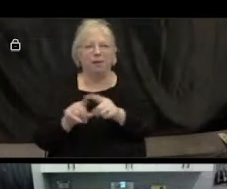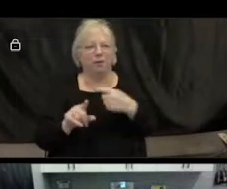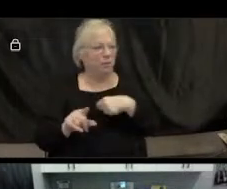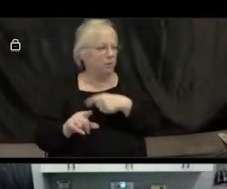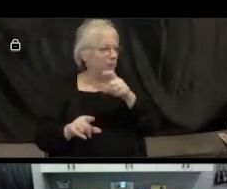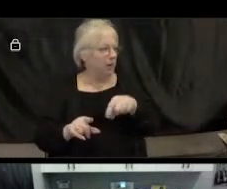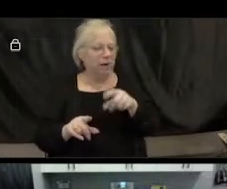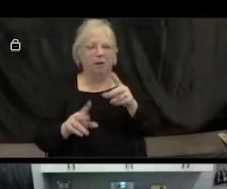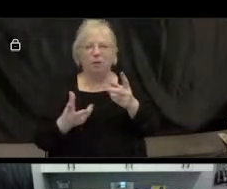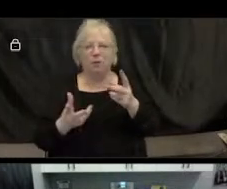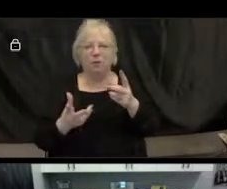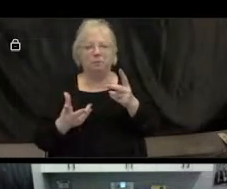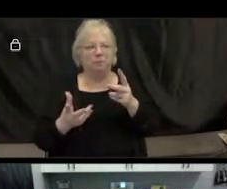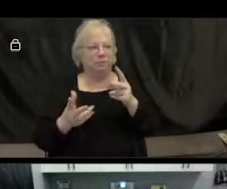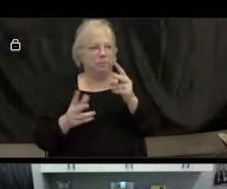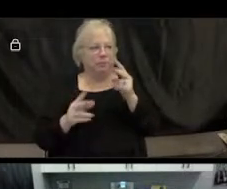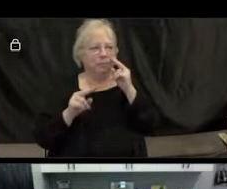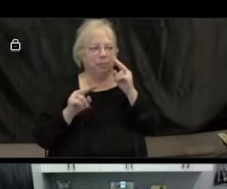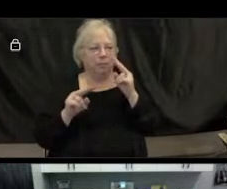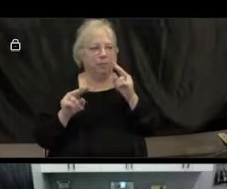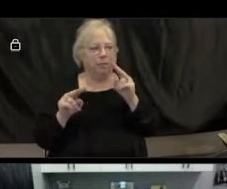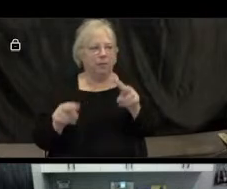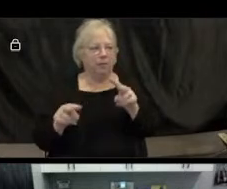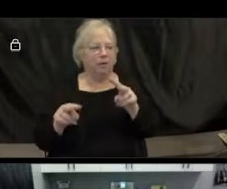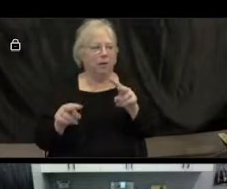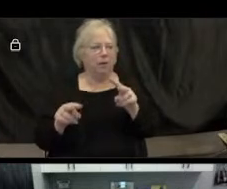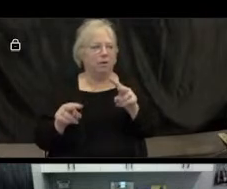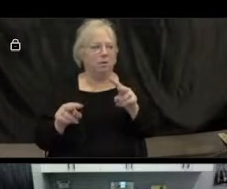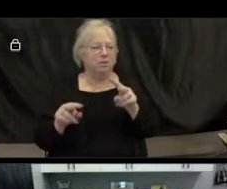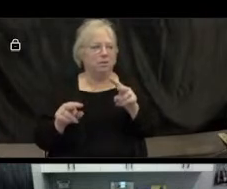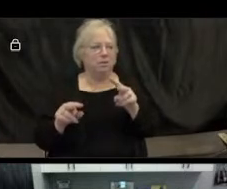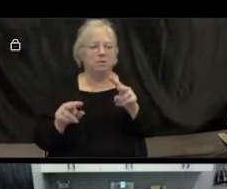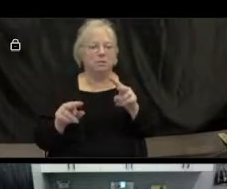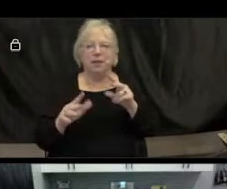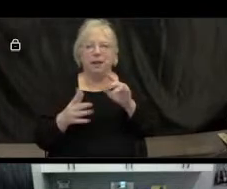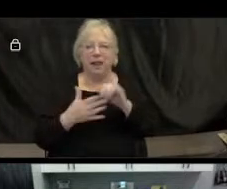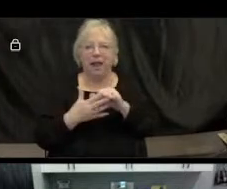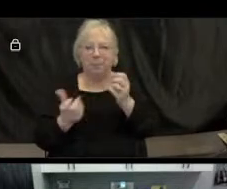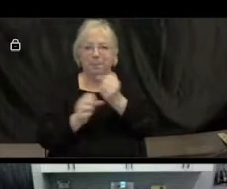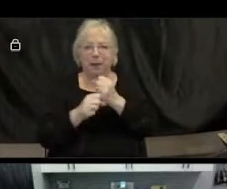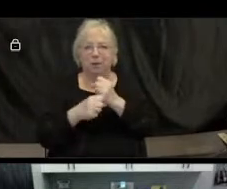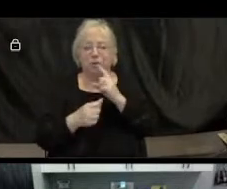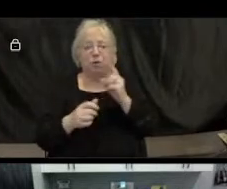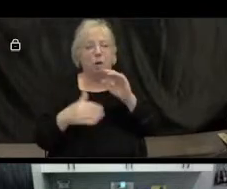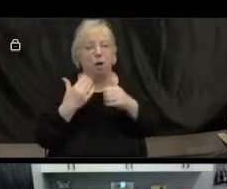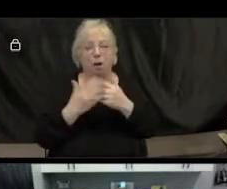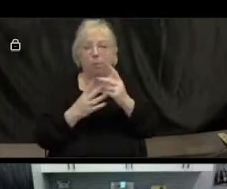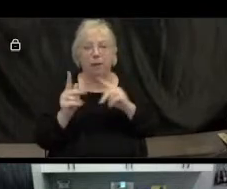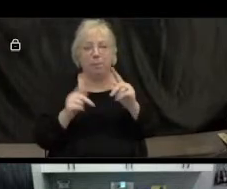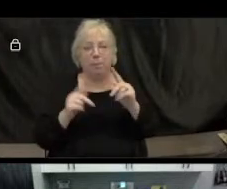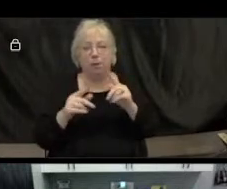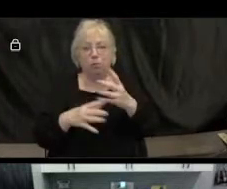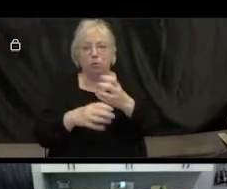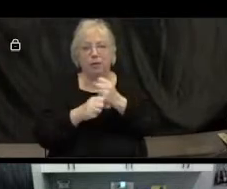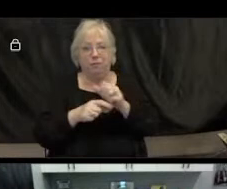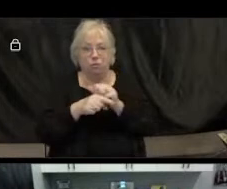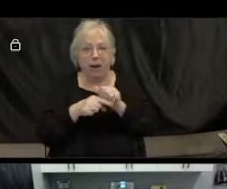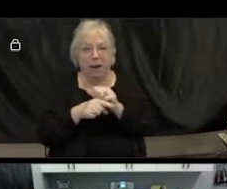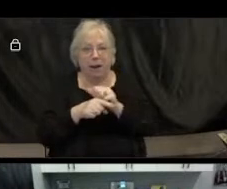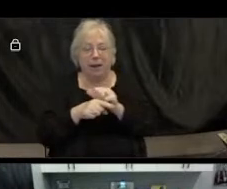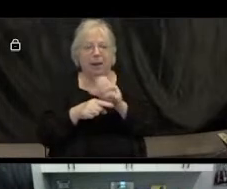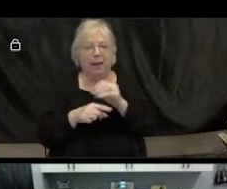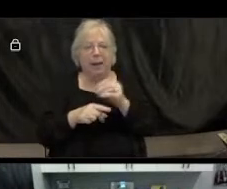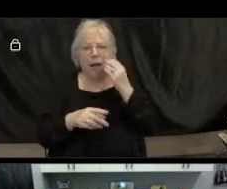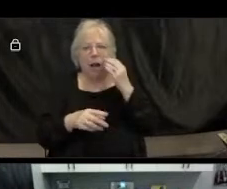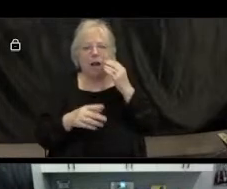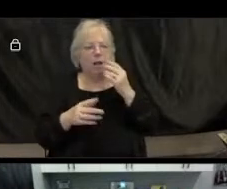at, just technical-wise, make sure everybody is trained and knowledgeable, as Commissioner Brown spoke of, kind